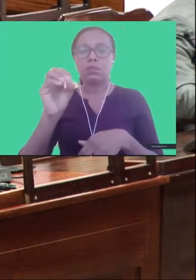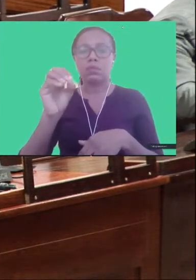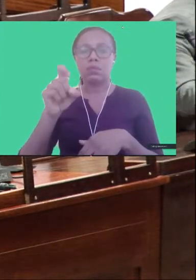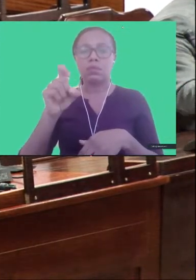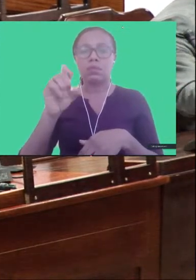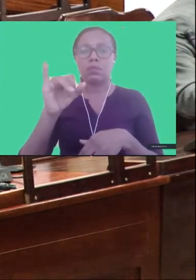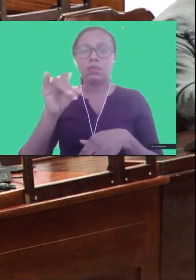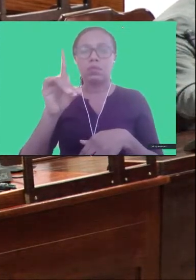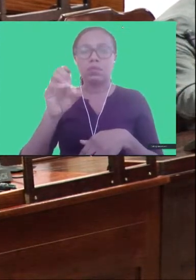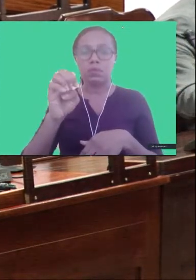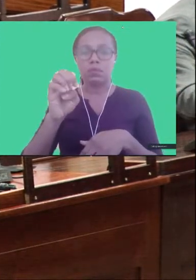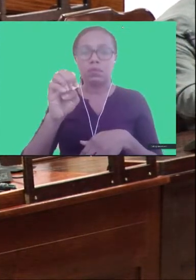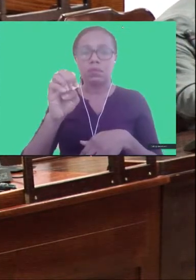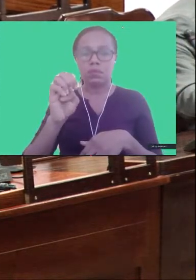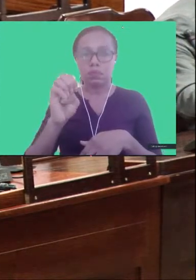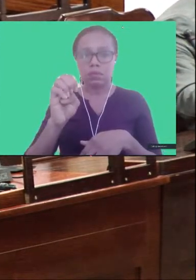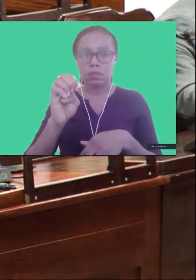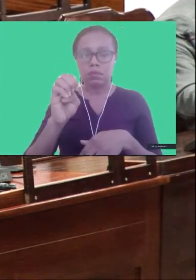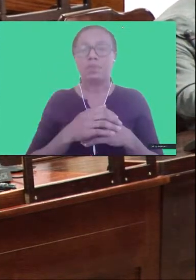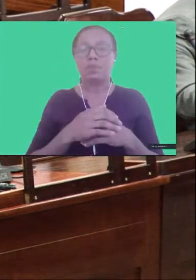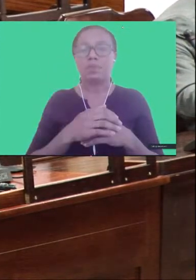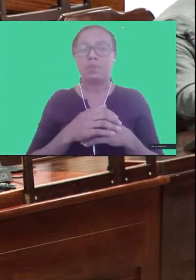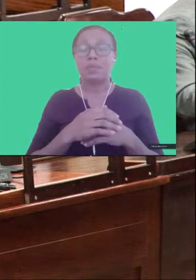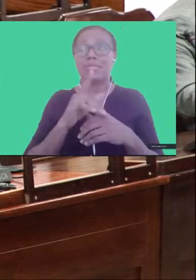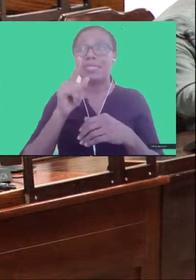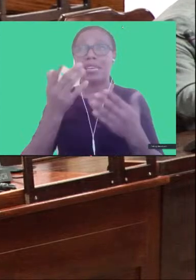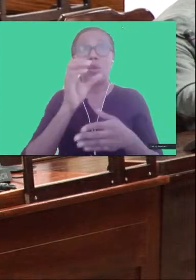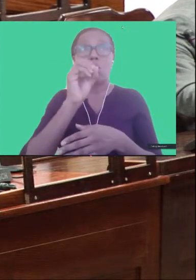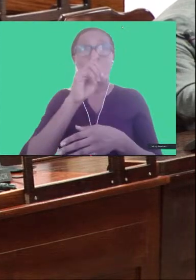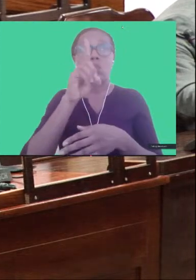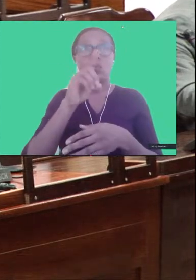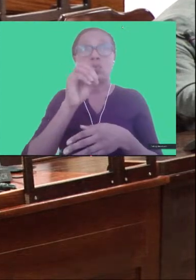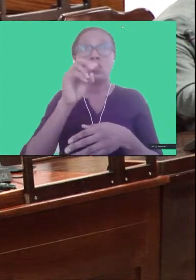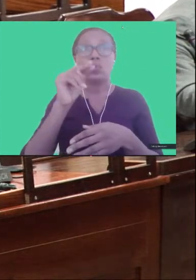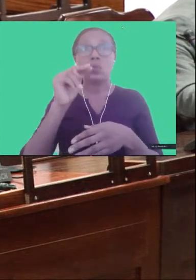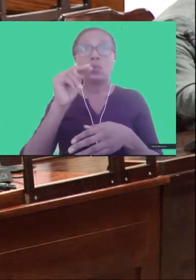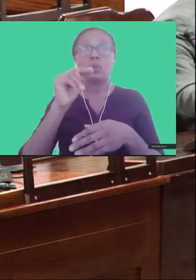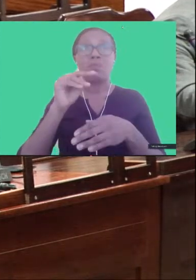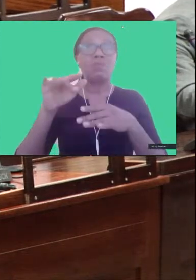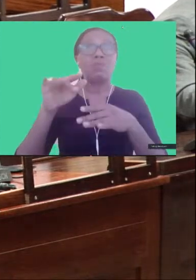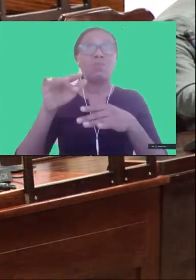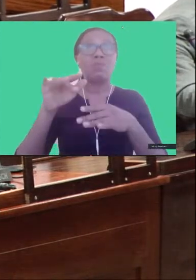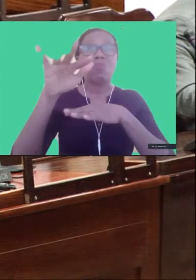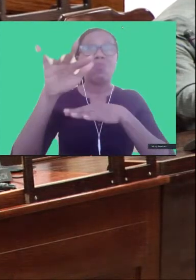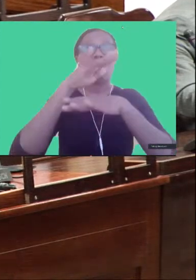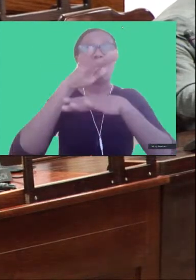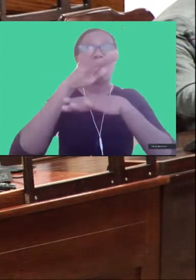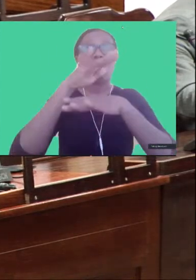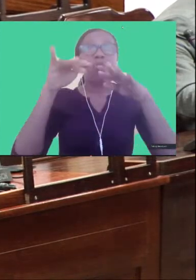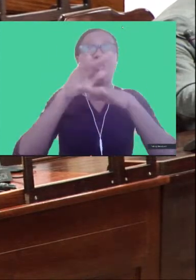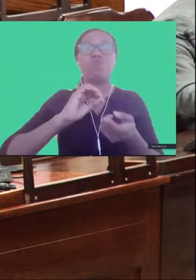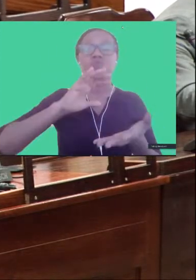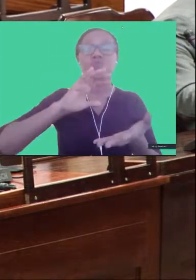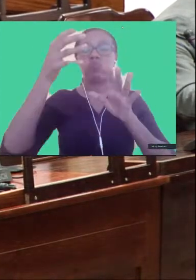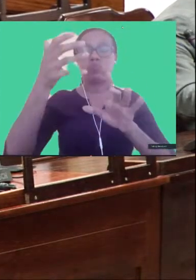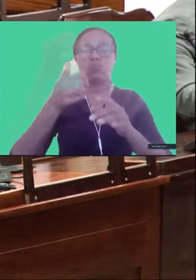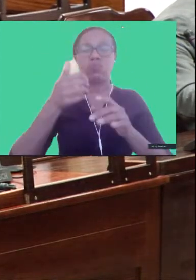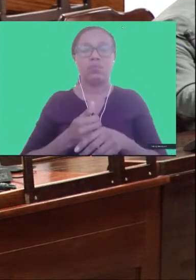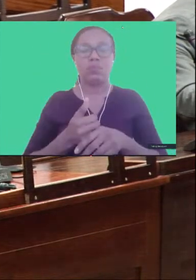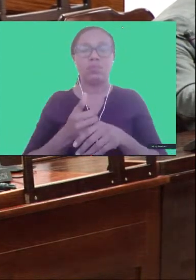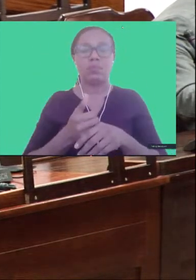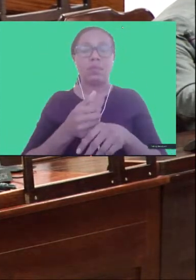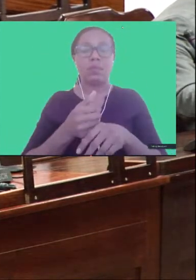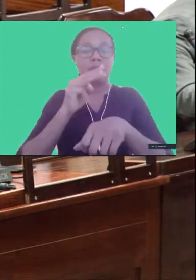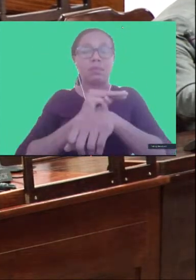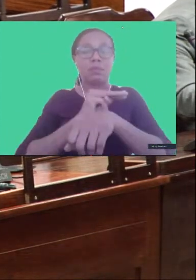detriment to our ozone. As minister responsible for the environment, this is a big concern for me. You produce about 80%